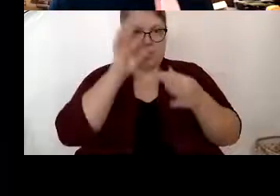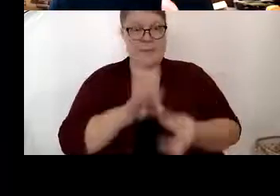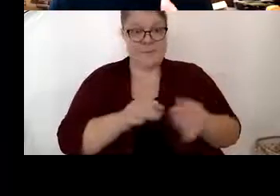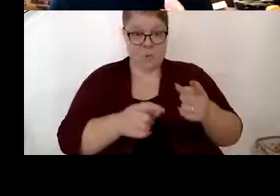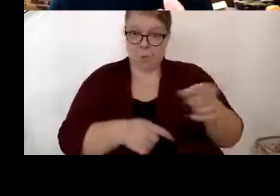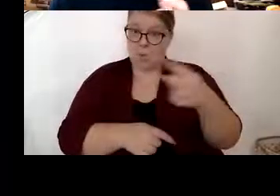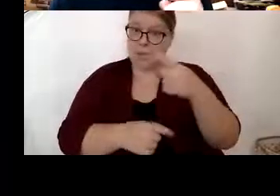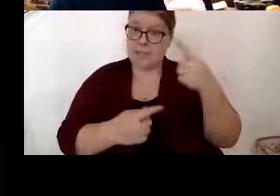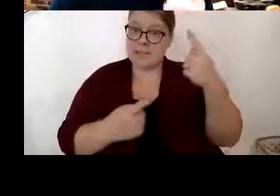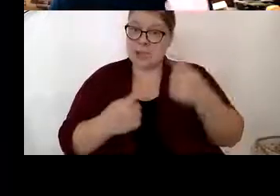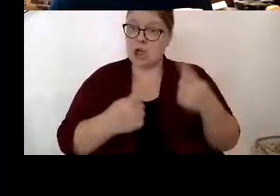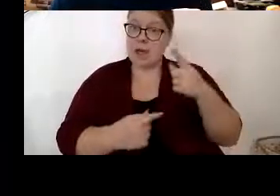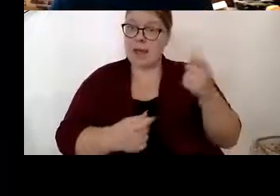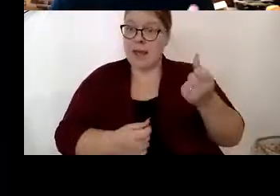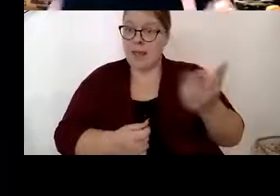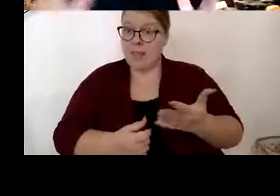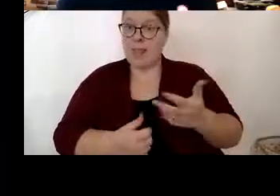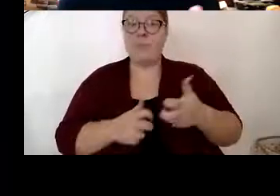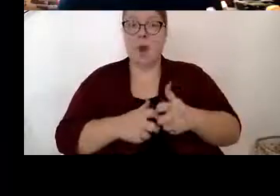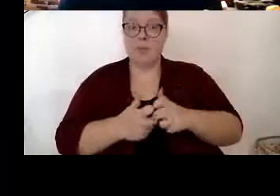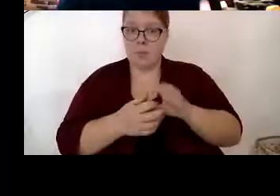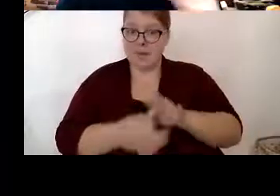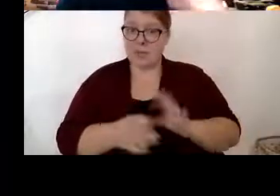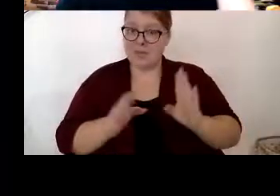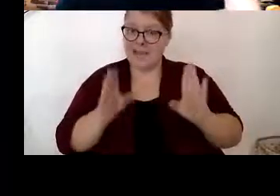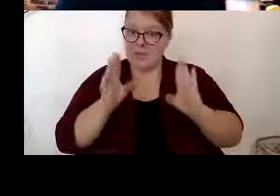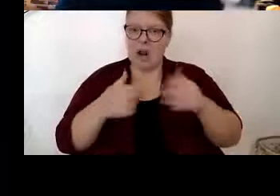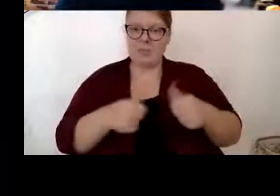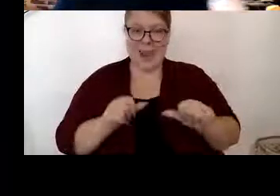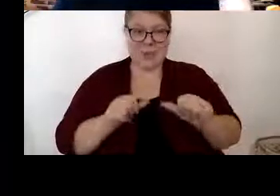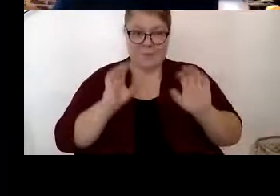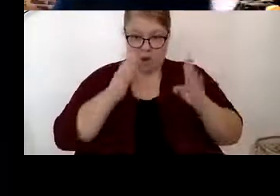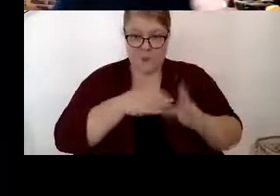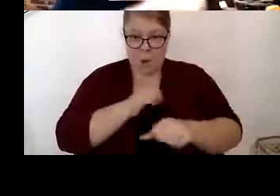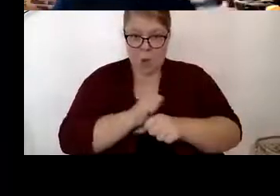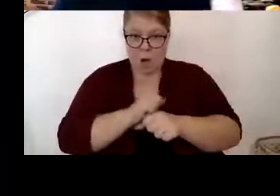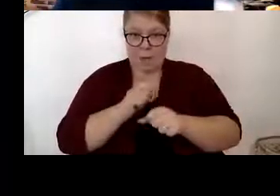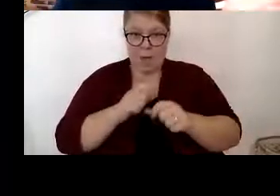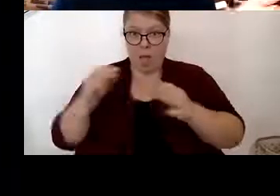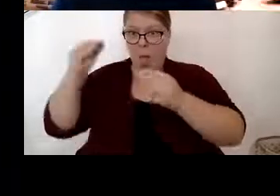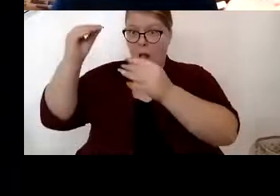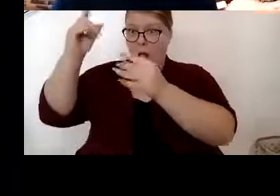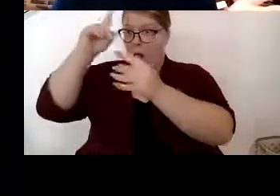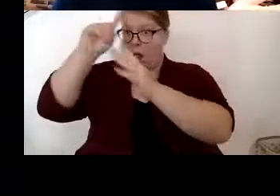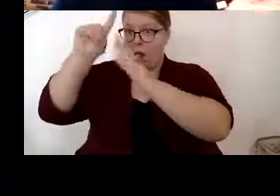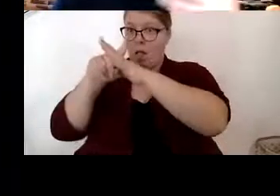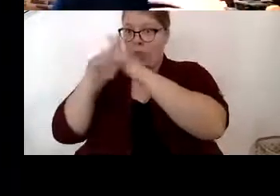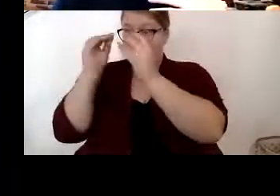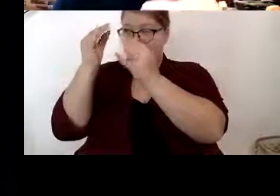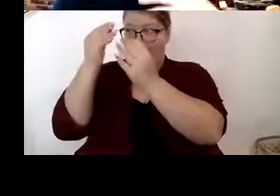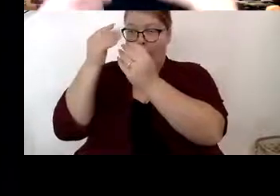gambling as a problem with attention? I'm trying to focus on my work, but all of a sudden these thoughts are coming into my head,